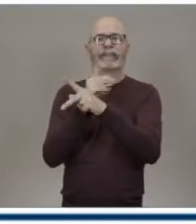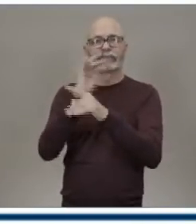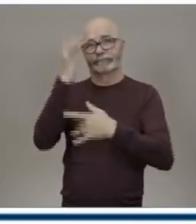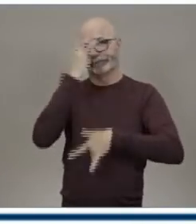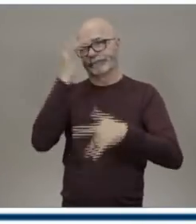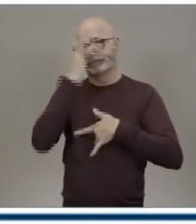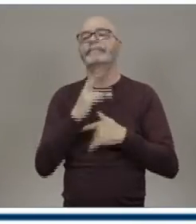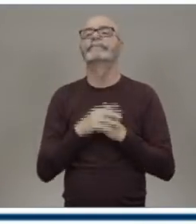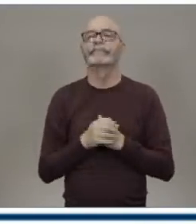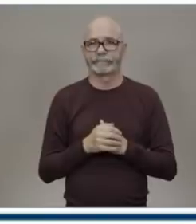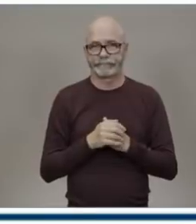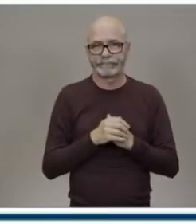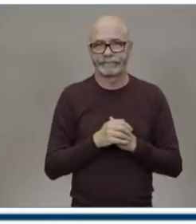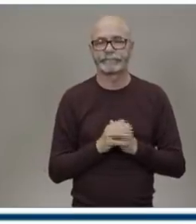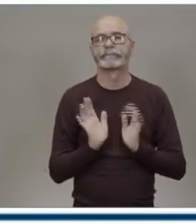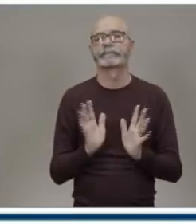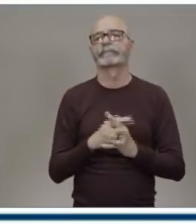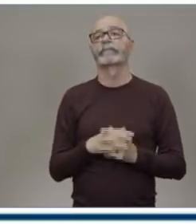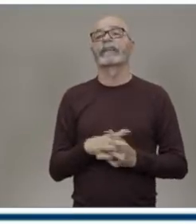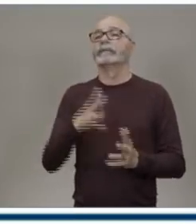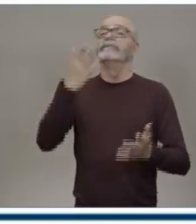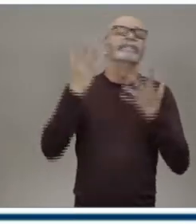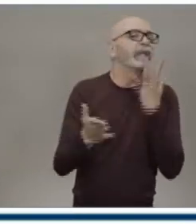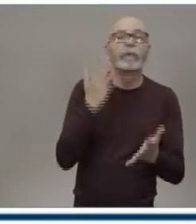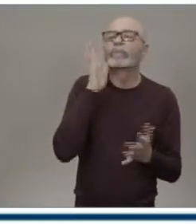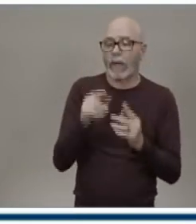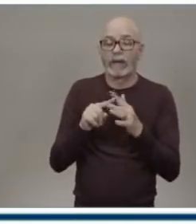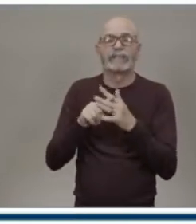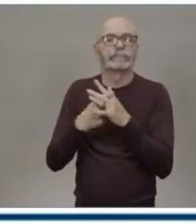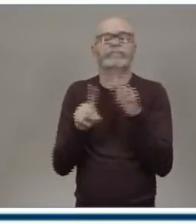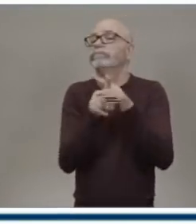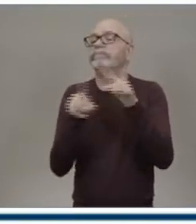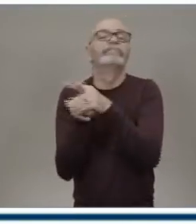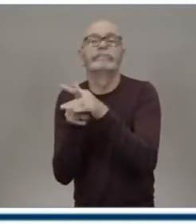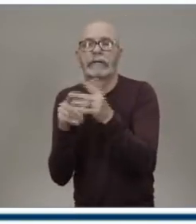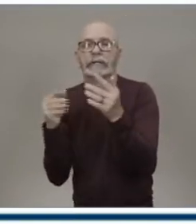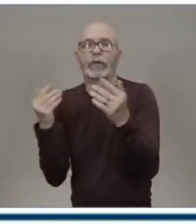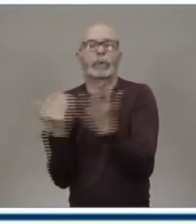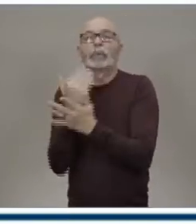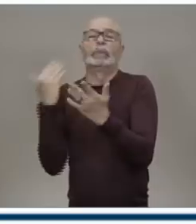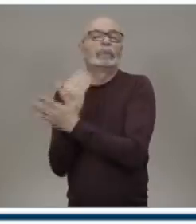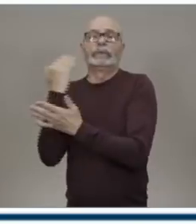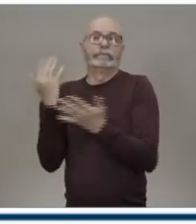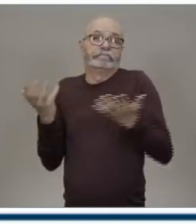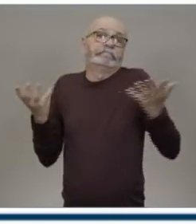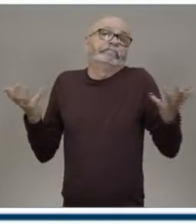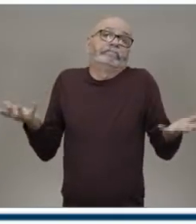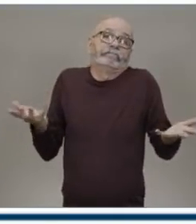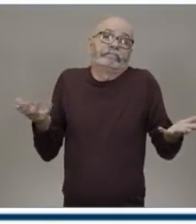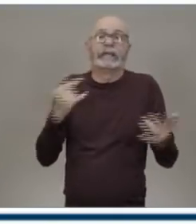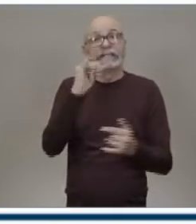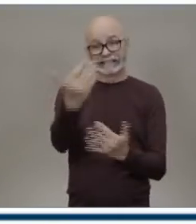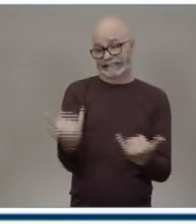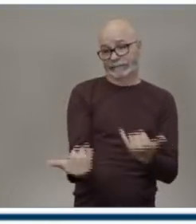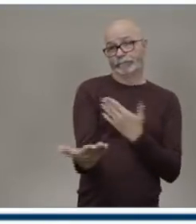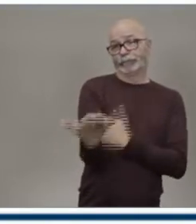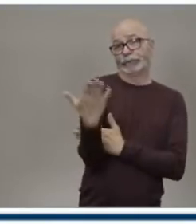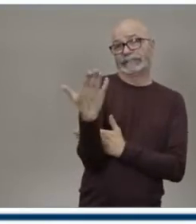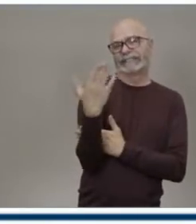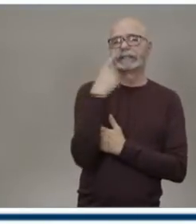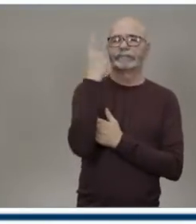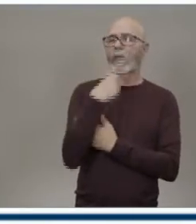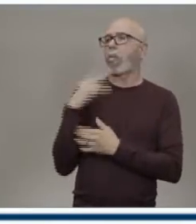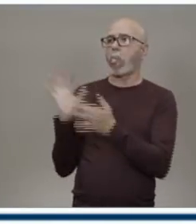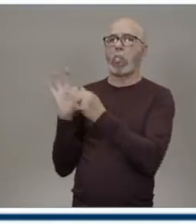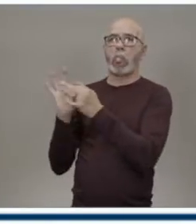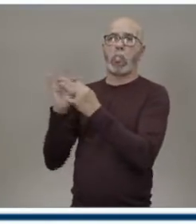on variants, and there's probably going to be more variants out there, I heard it very well put this morning, that regardless of what the variants are,